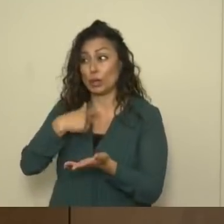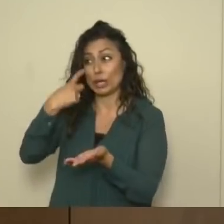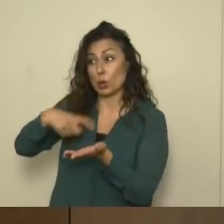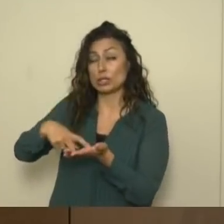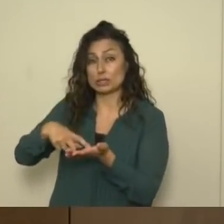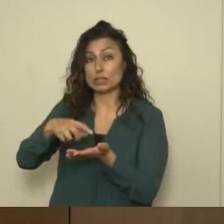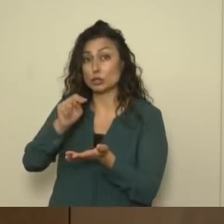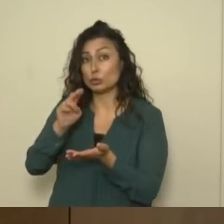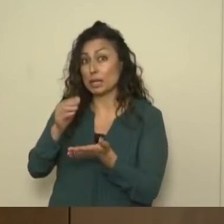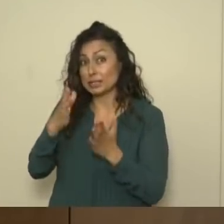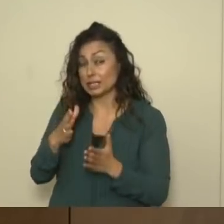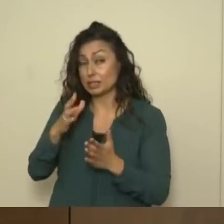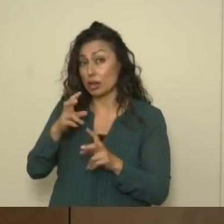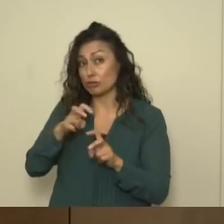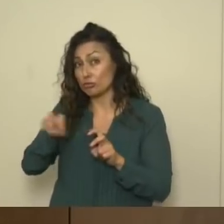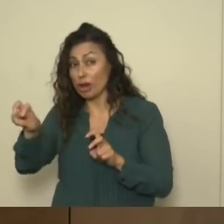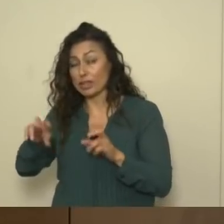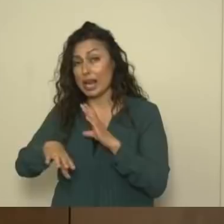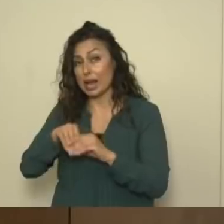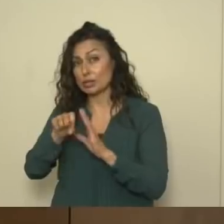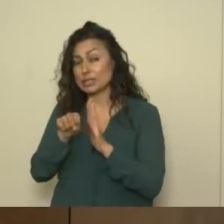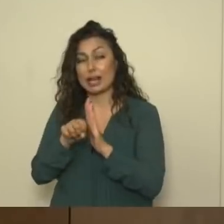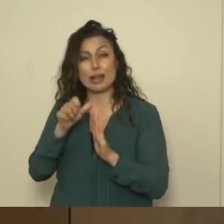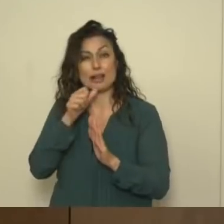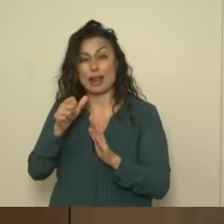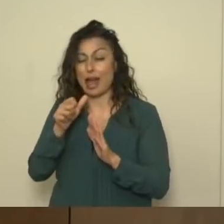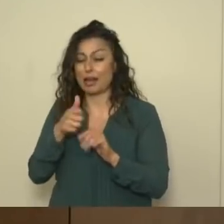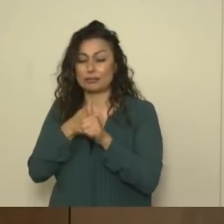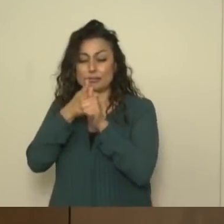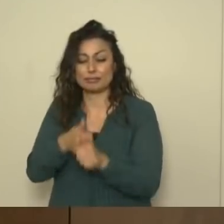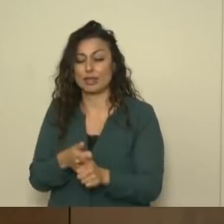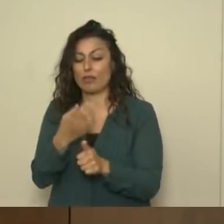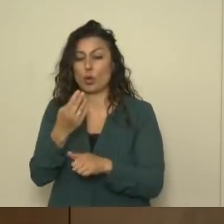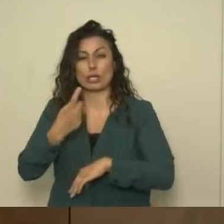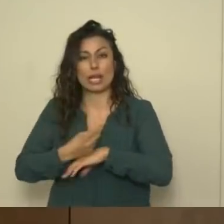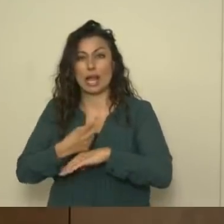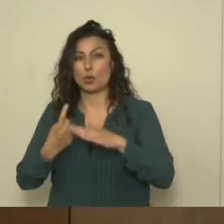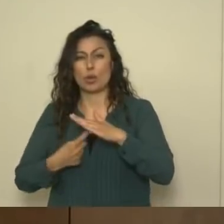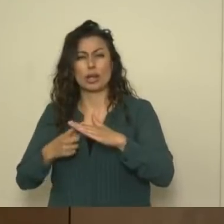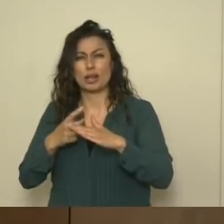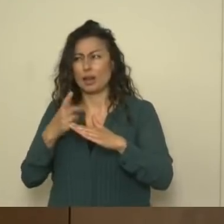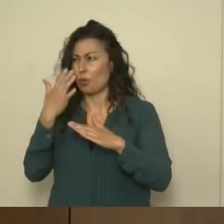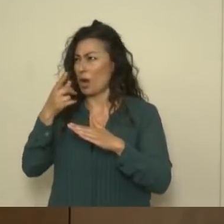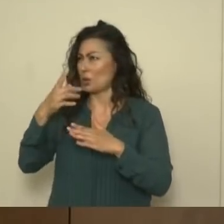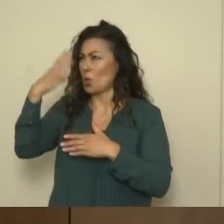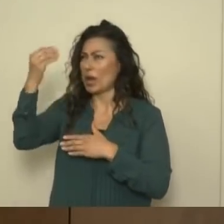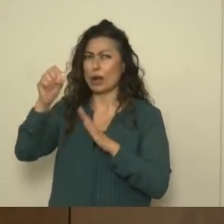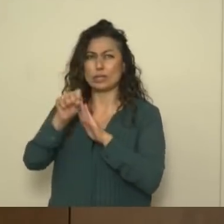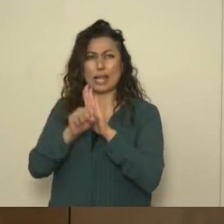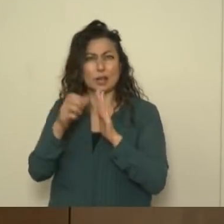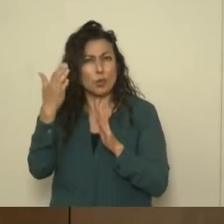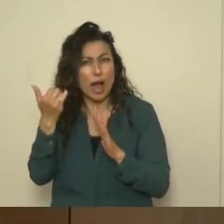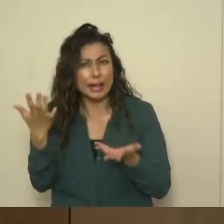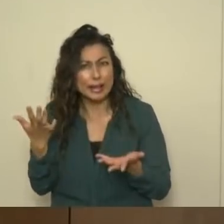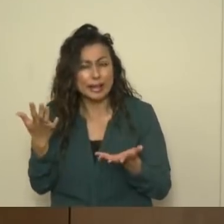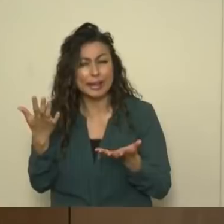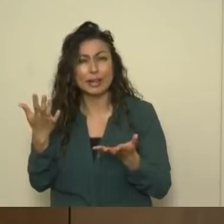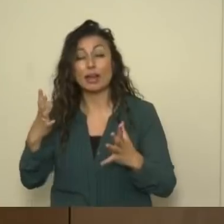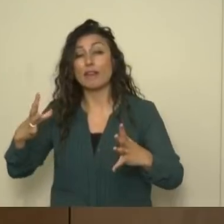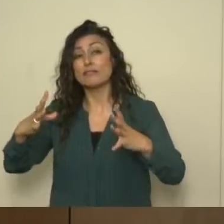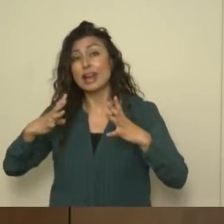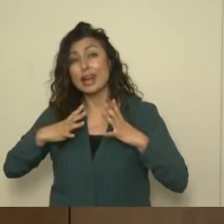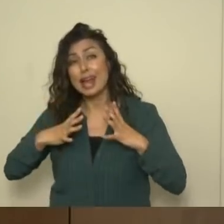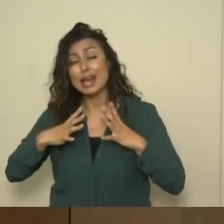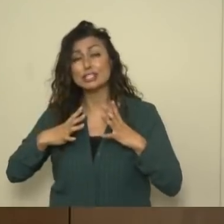state. And they are not adhering to a 14-day quarantine, and you're not supposed to be going out. Why are you going out of state?